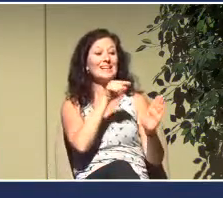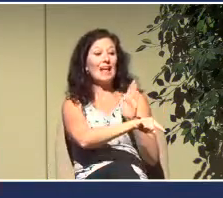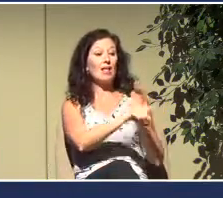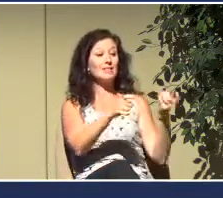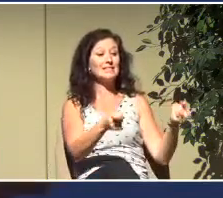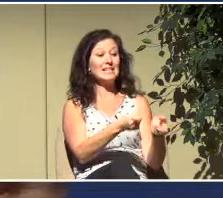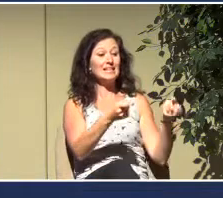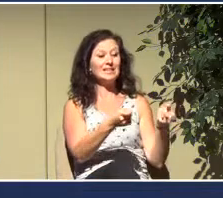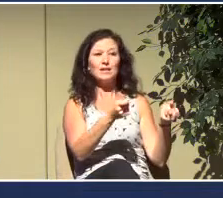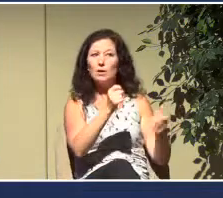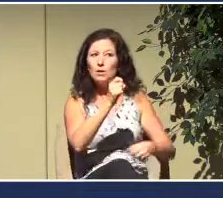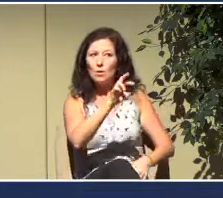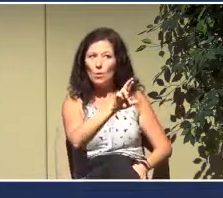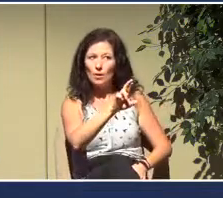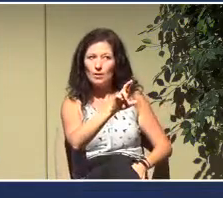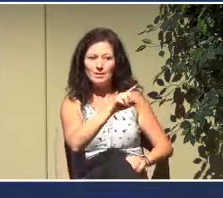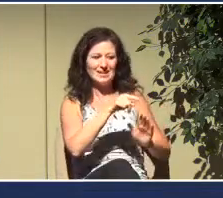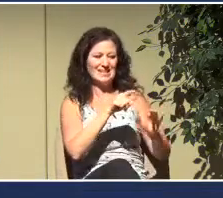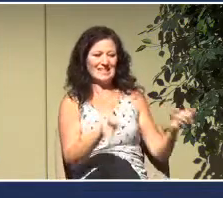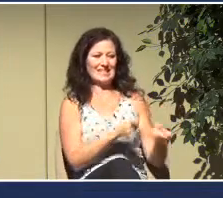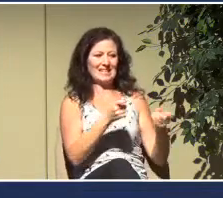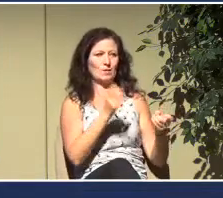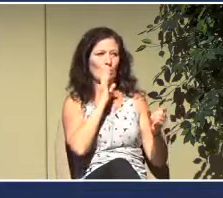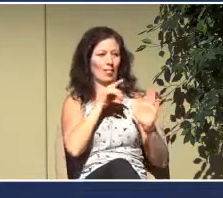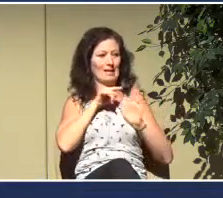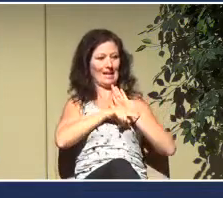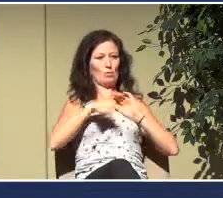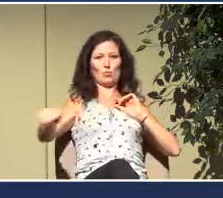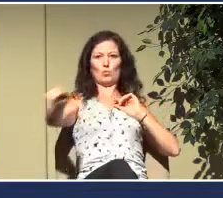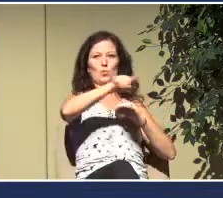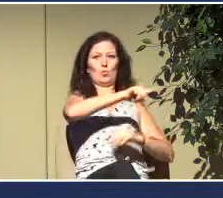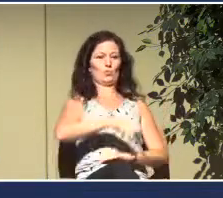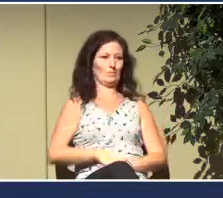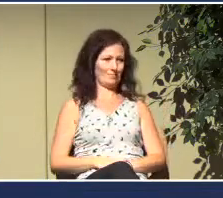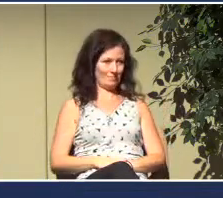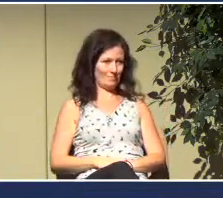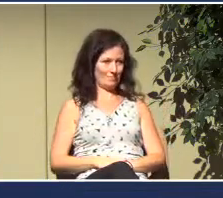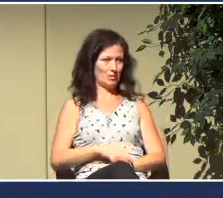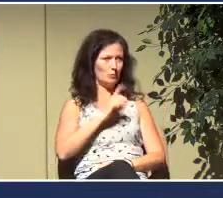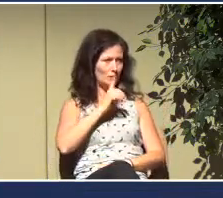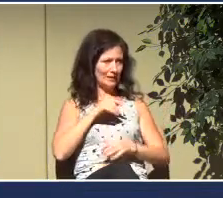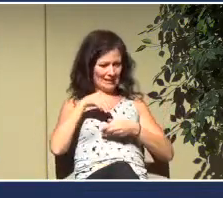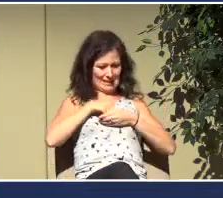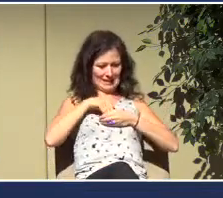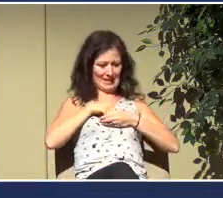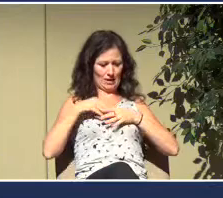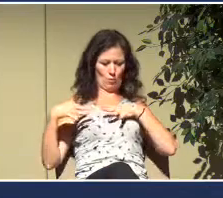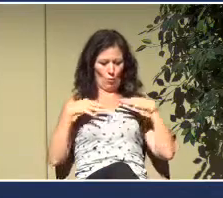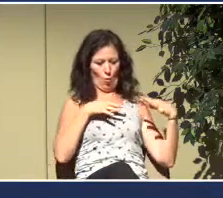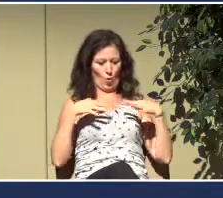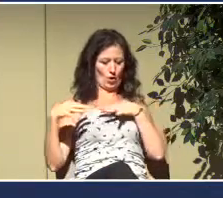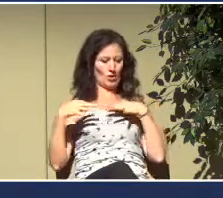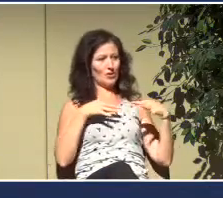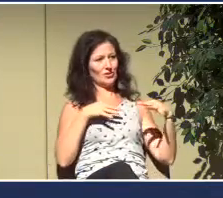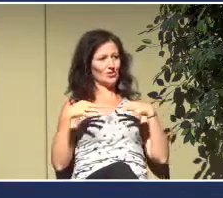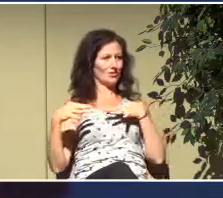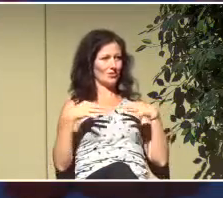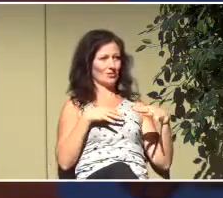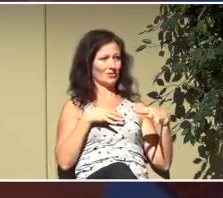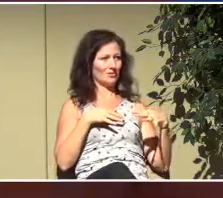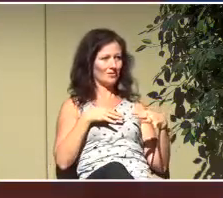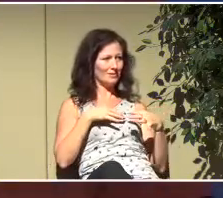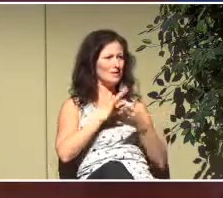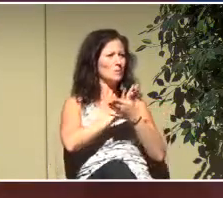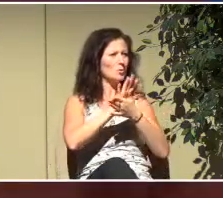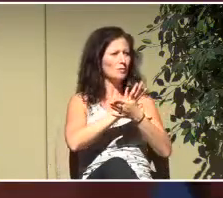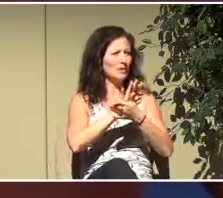sin will be killing you. You are at war. In Lord of the Rings, King Theoden says, I will